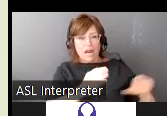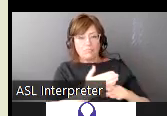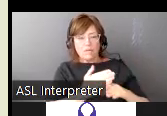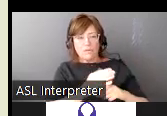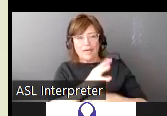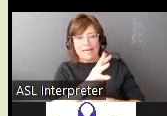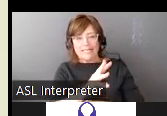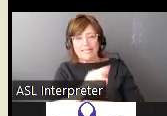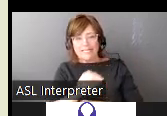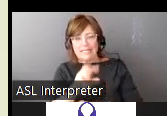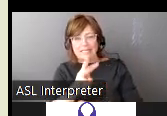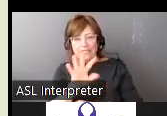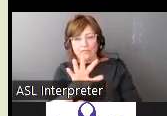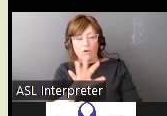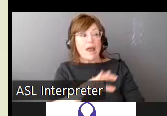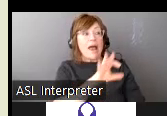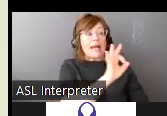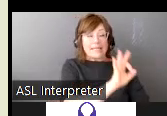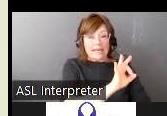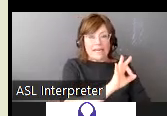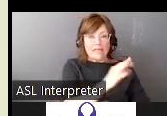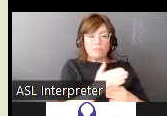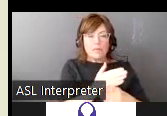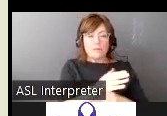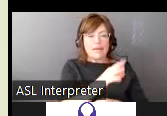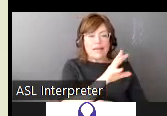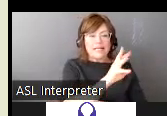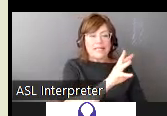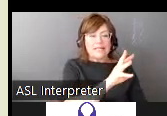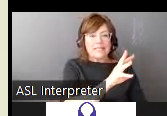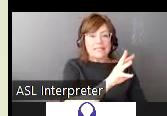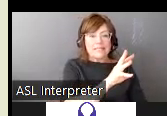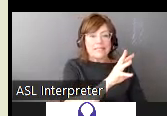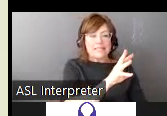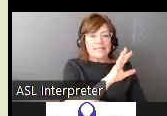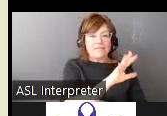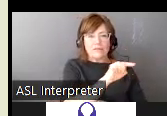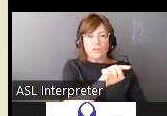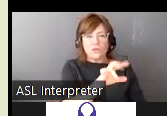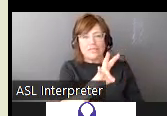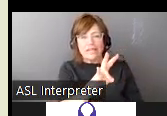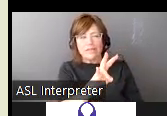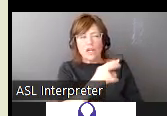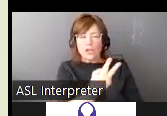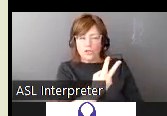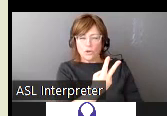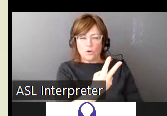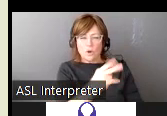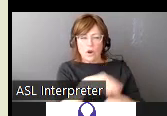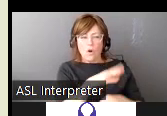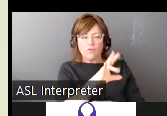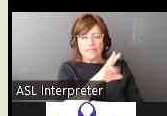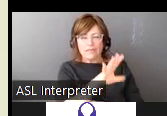and 75, and 2 of them were above 75 years old. 14 participants were